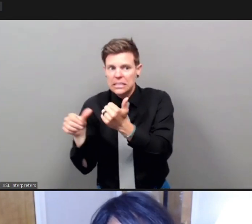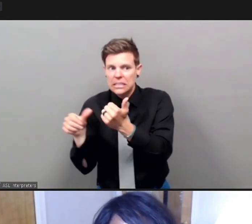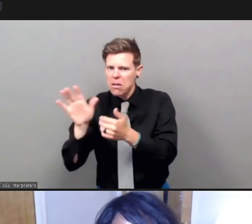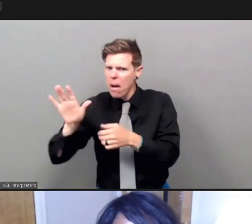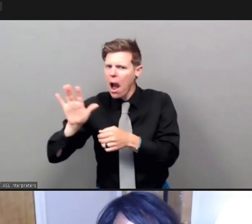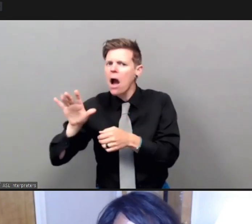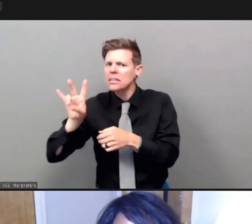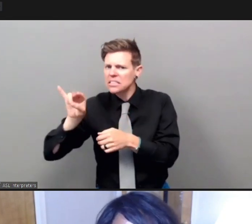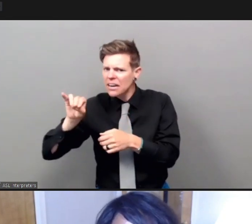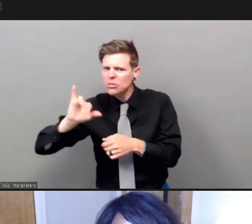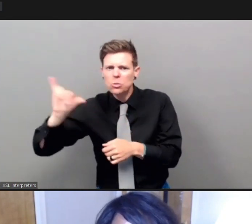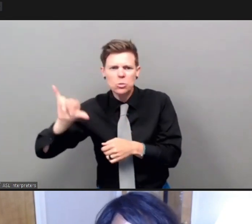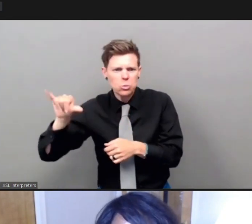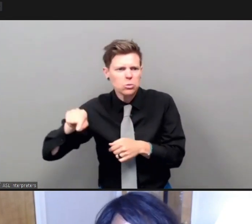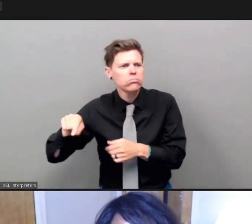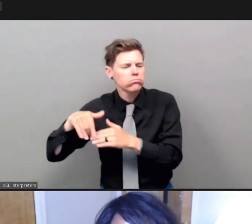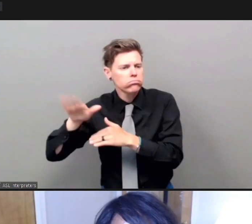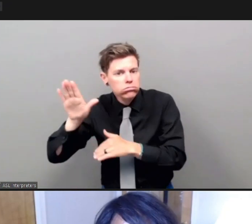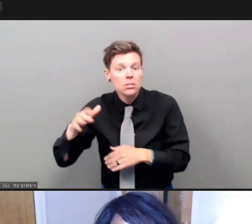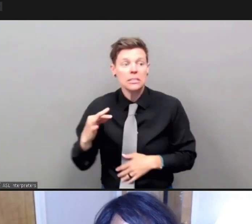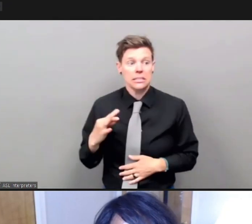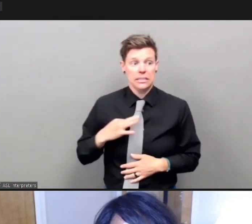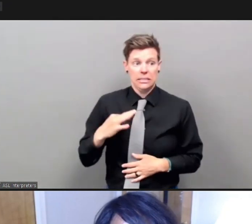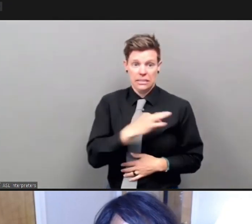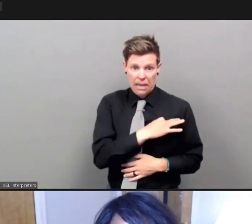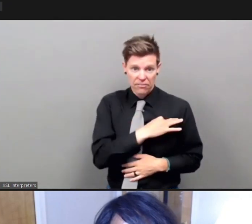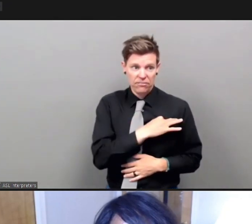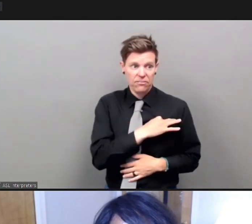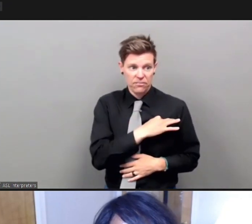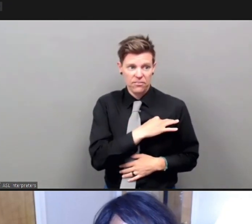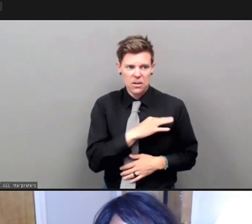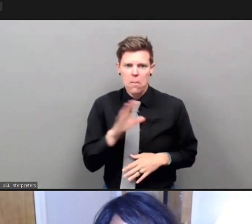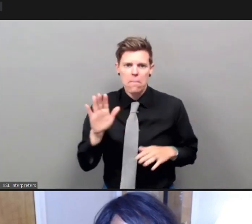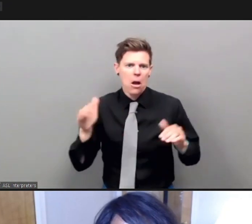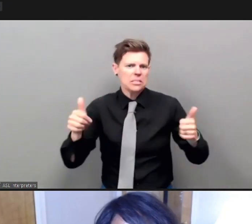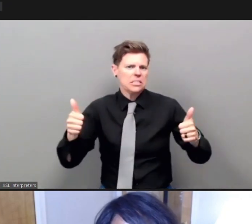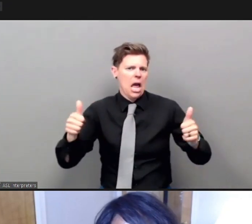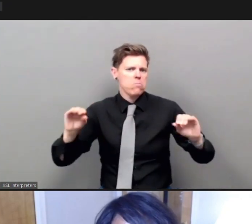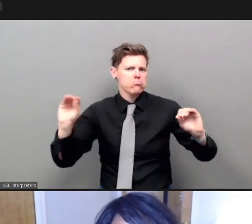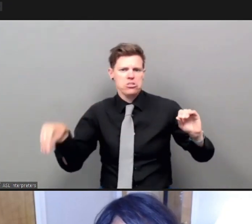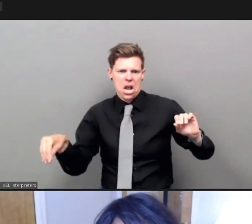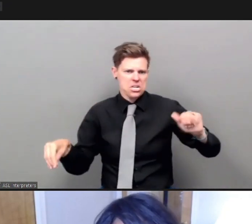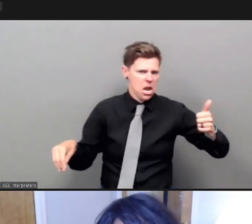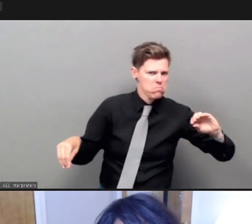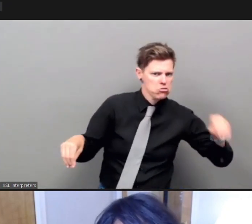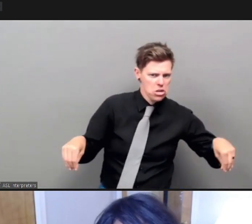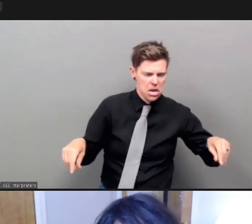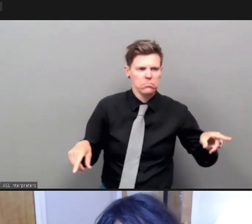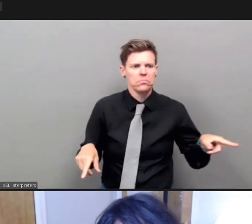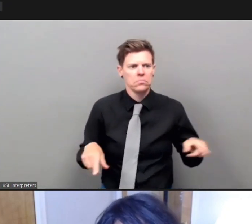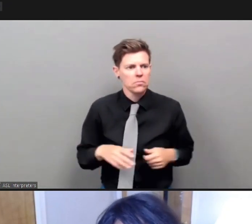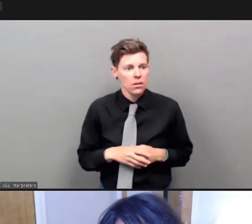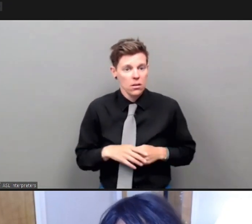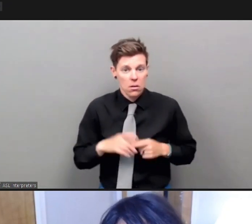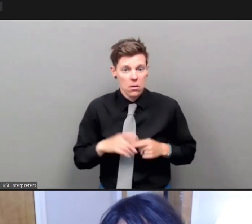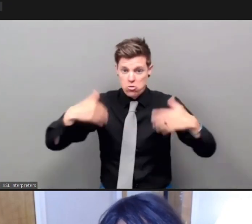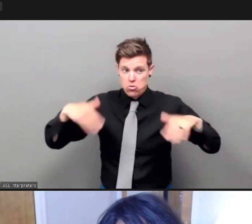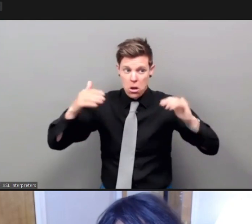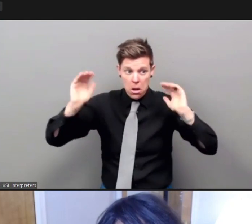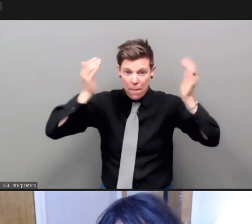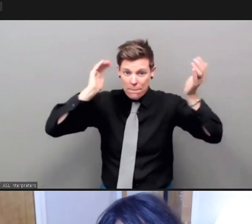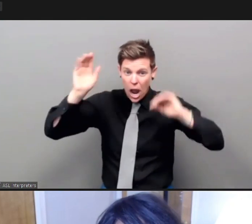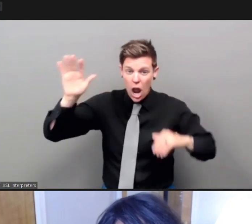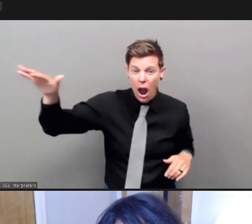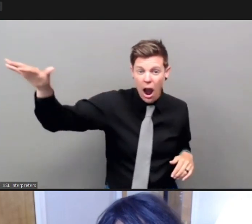10 to 15% low below the resident rates, but still way, way better than the national average. We too are concerned about